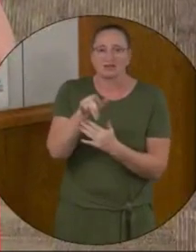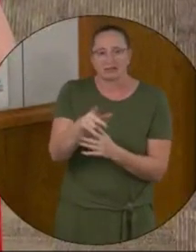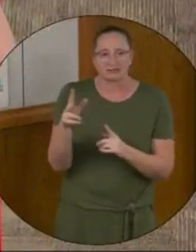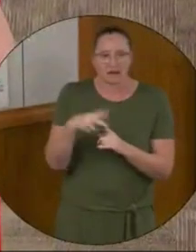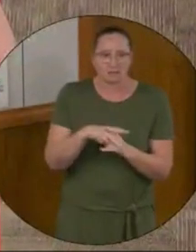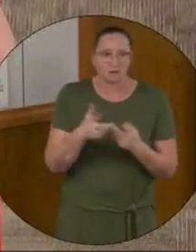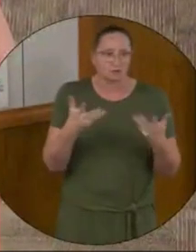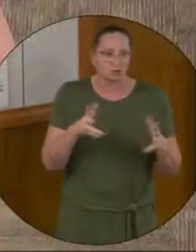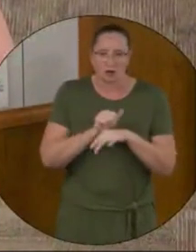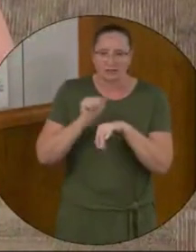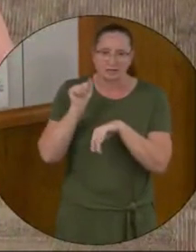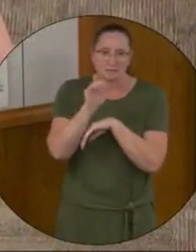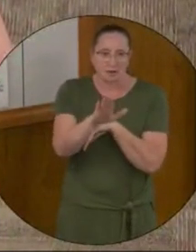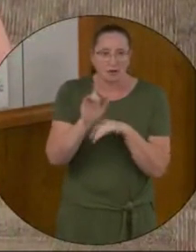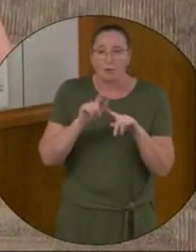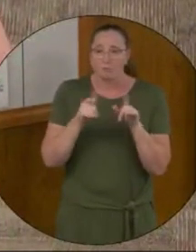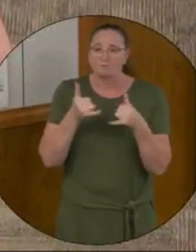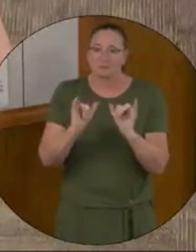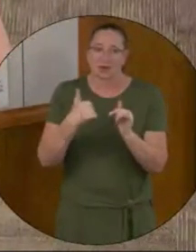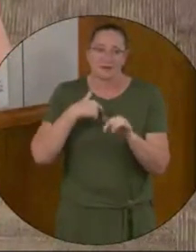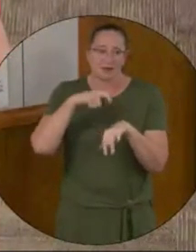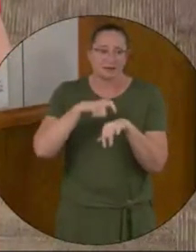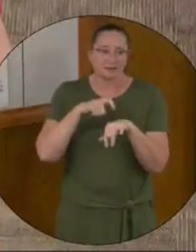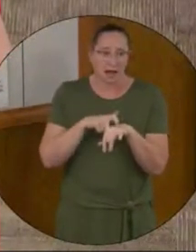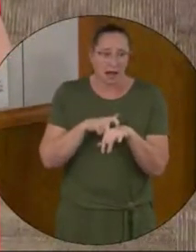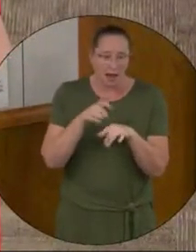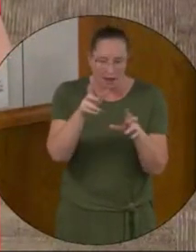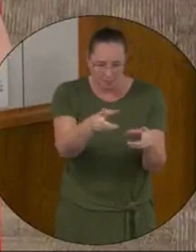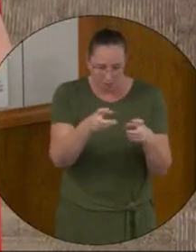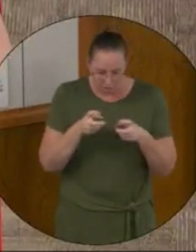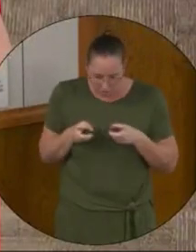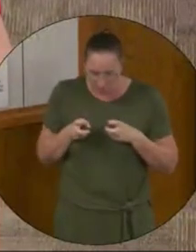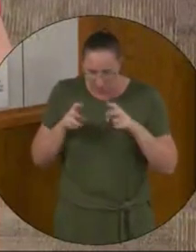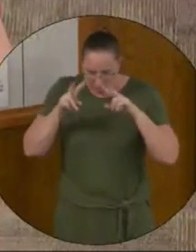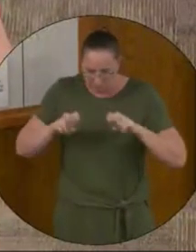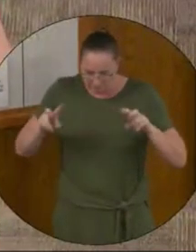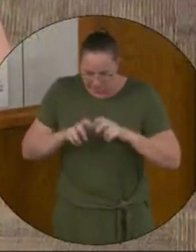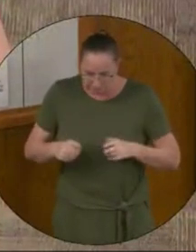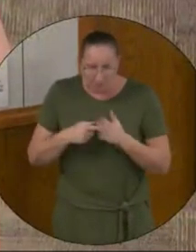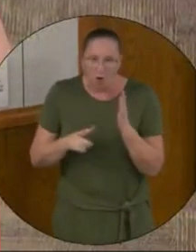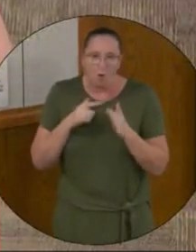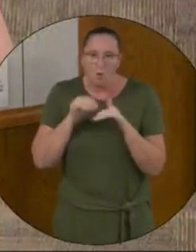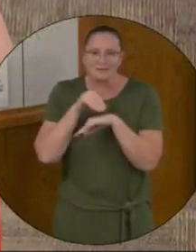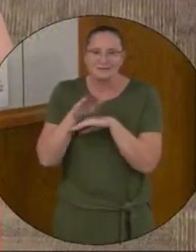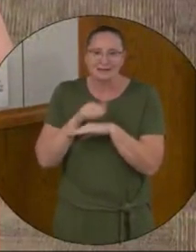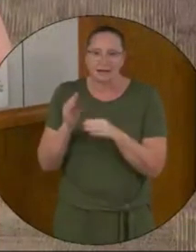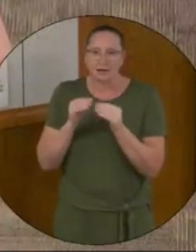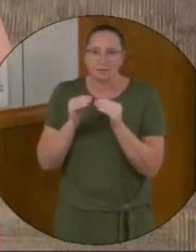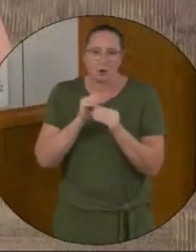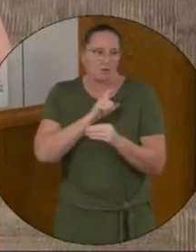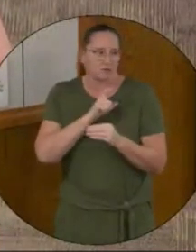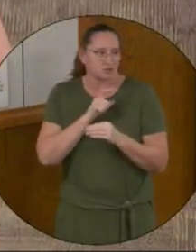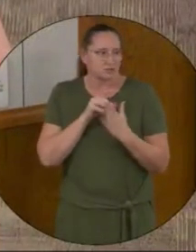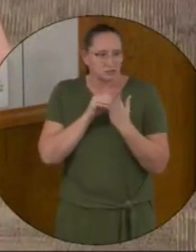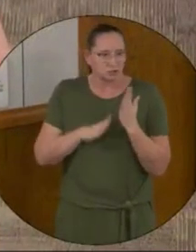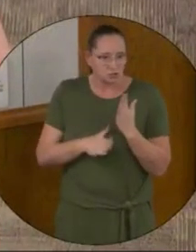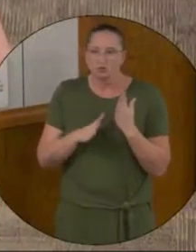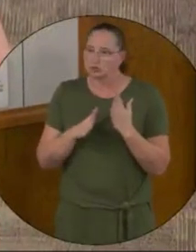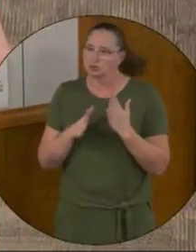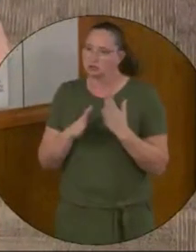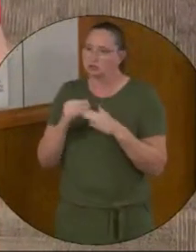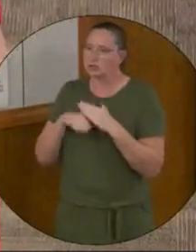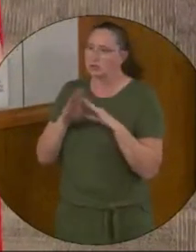was already submitted, but you still have time to pull this and reassess what sending more officers into student homes means and how to use social workers who should be